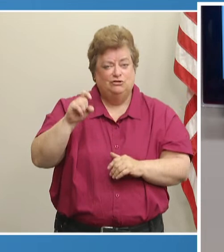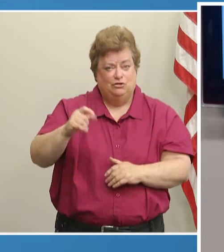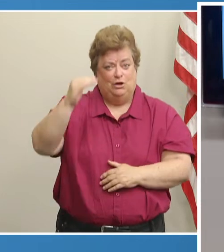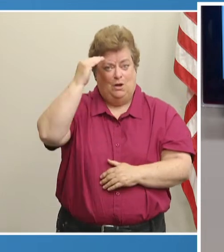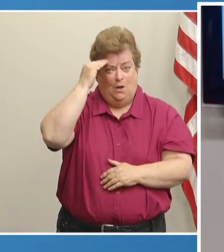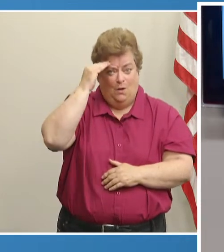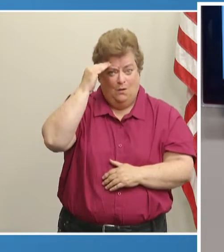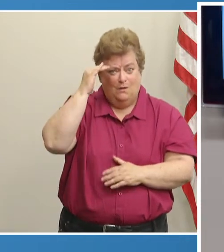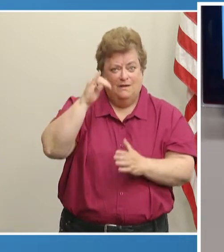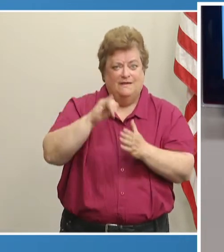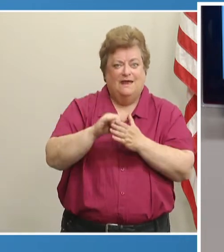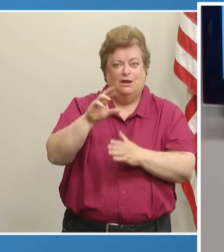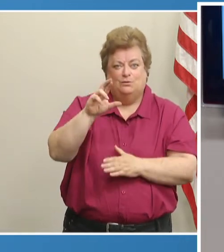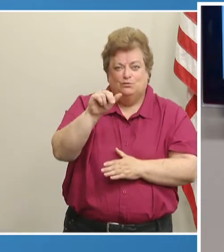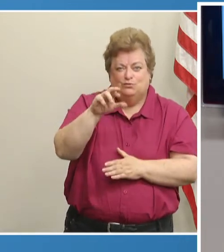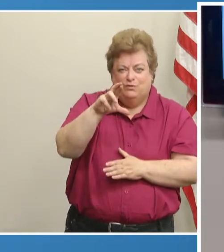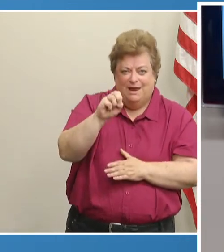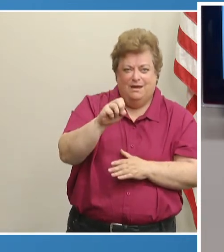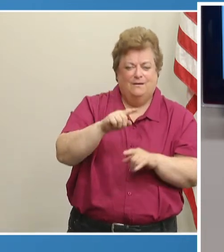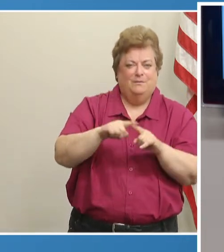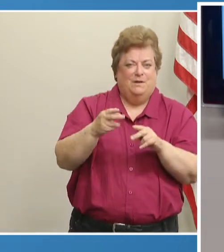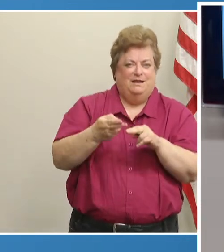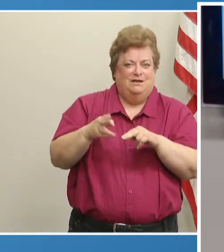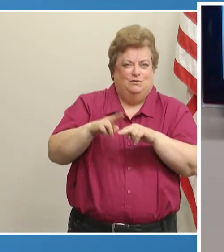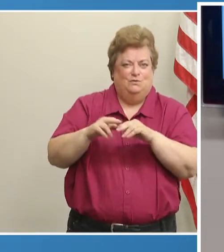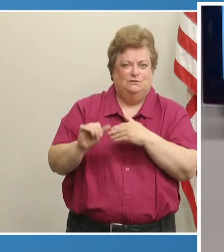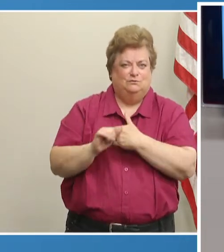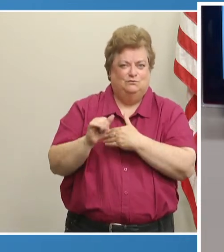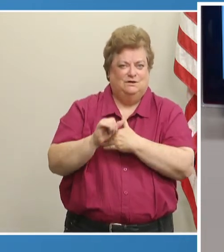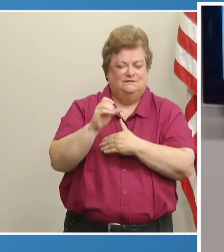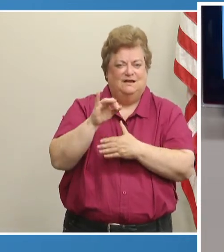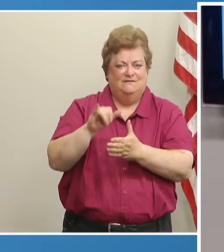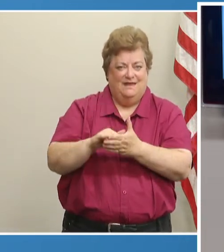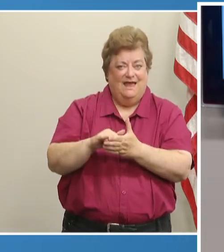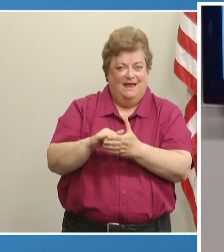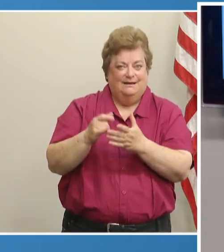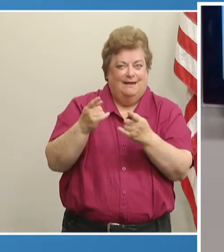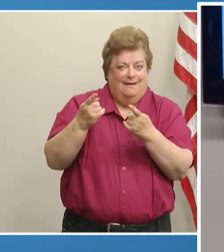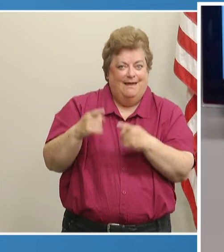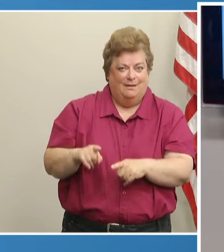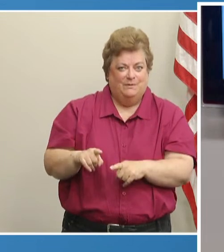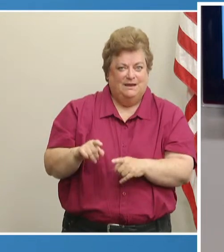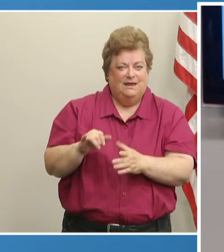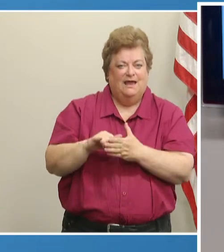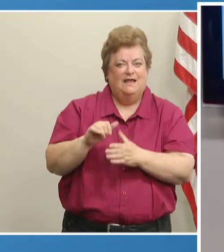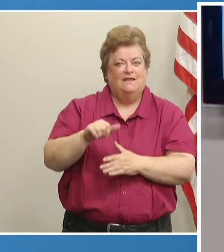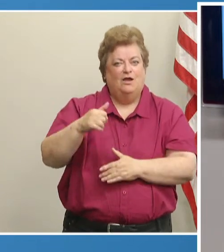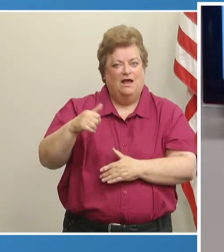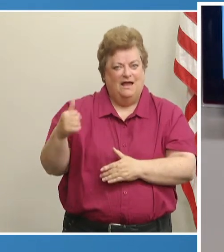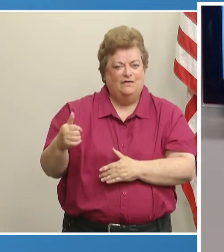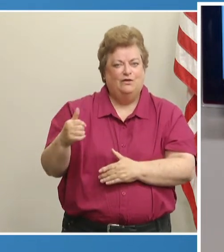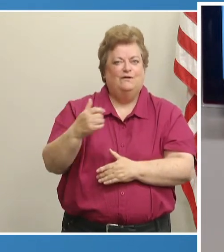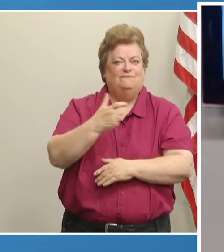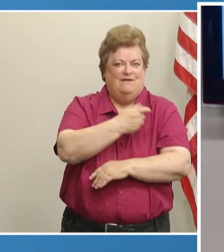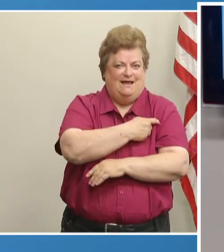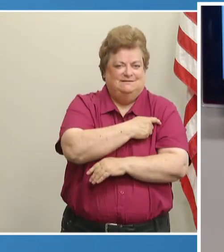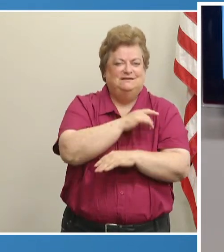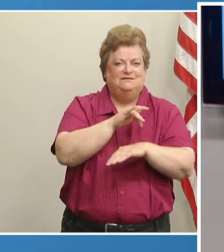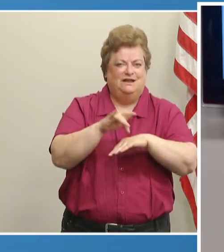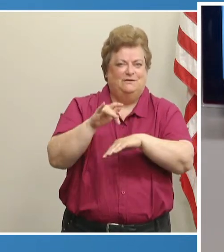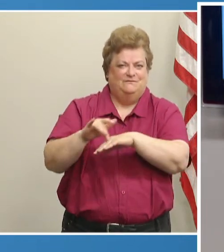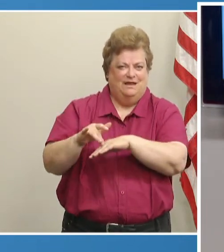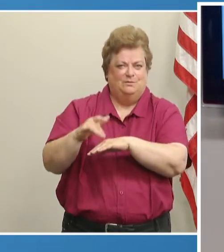aware of the rare but increased risk of the condition, and that there are other COVID-19 vaccines